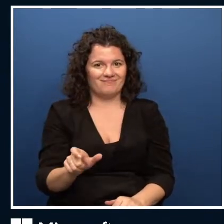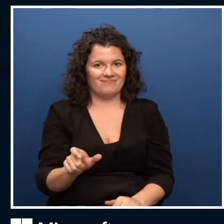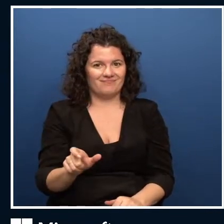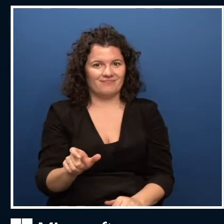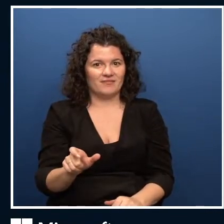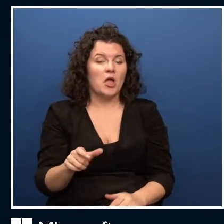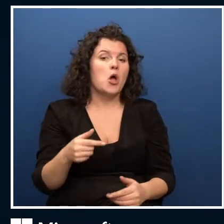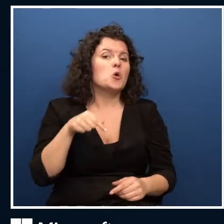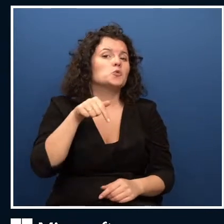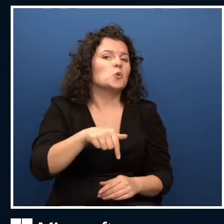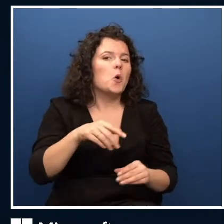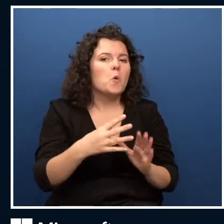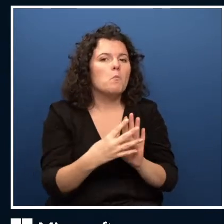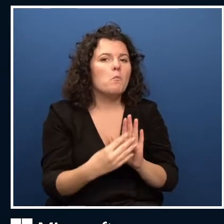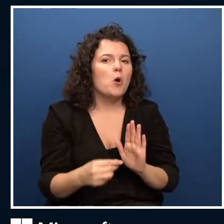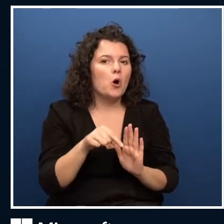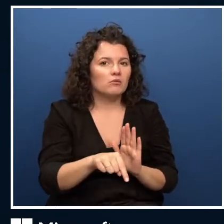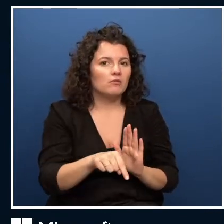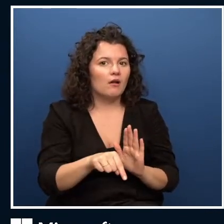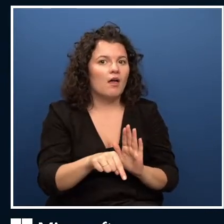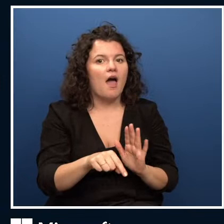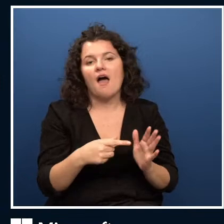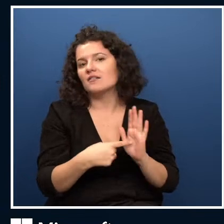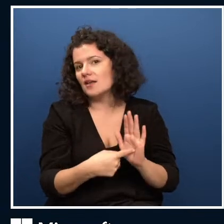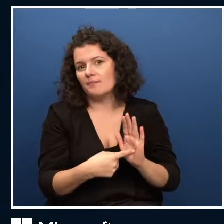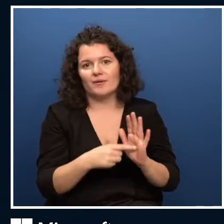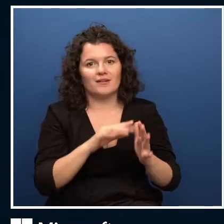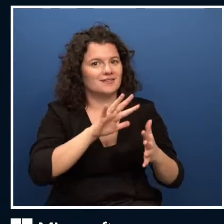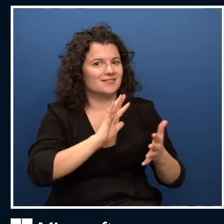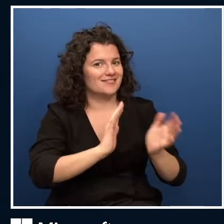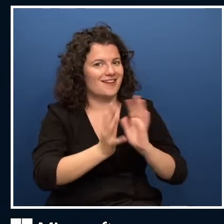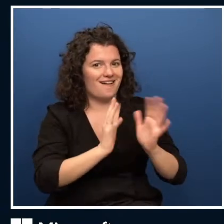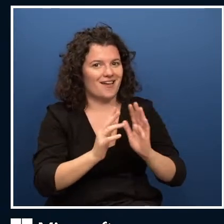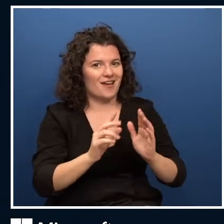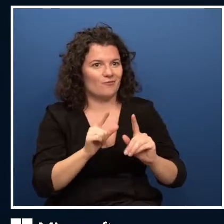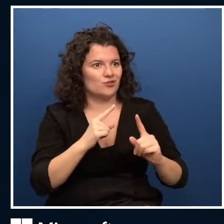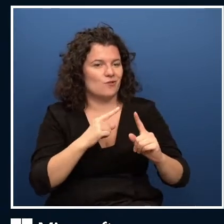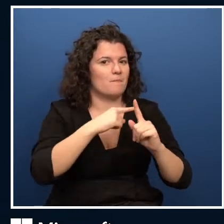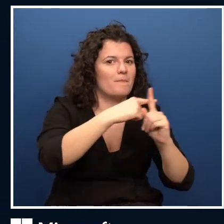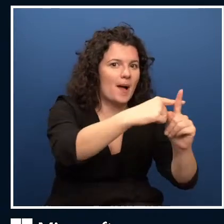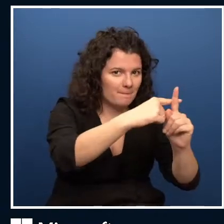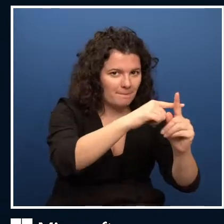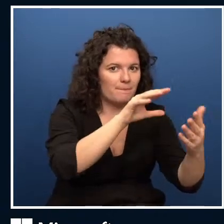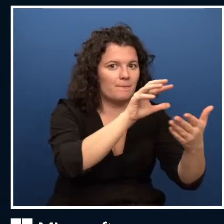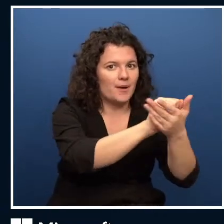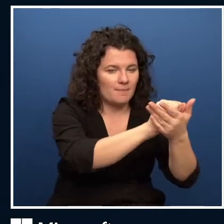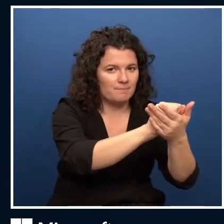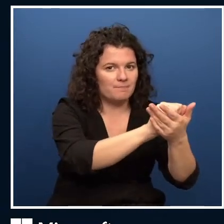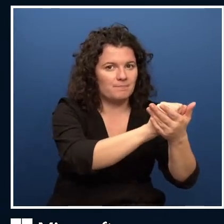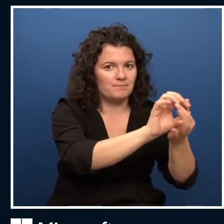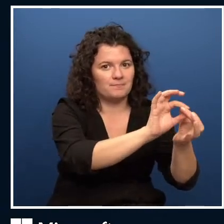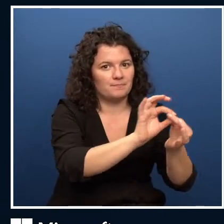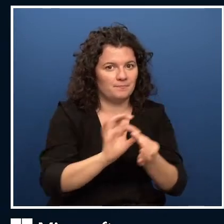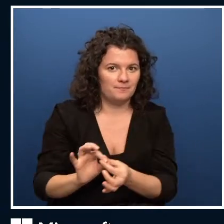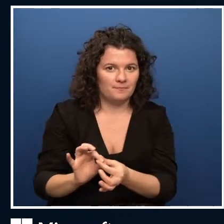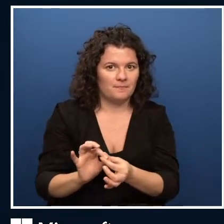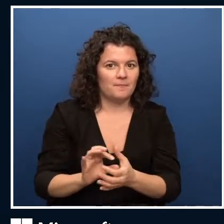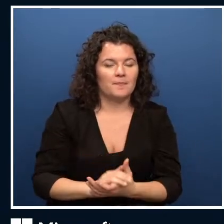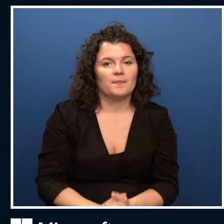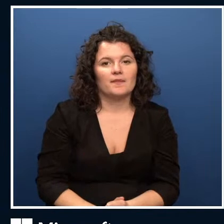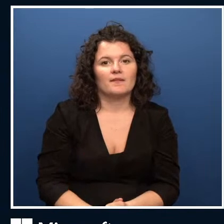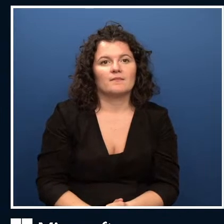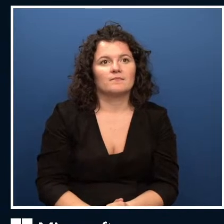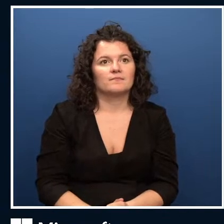various sign language poses. Now, the cool thing about this is you can use this exact same